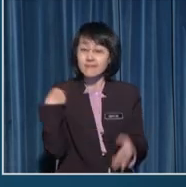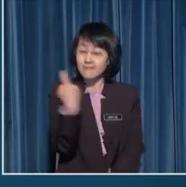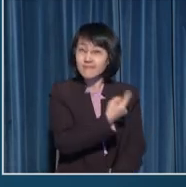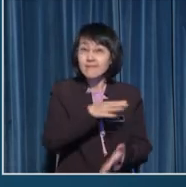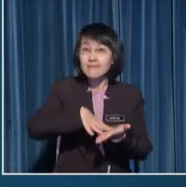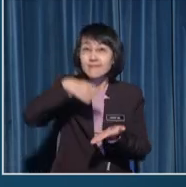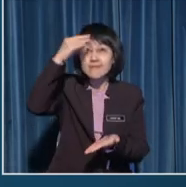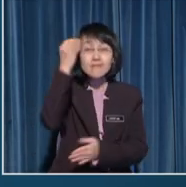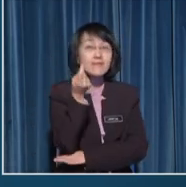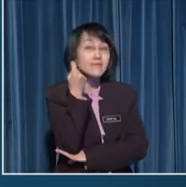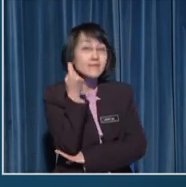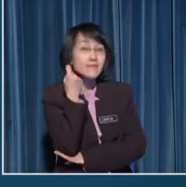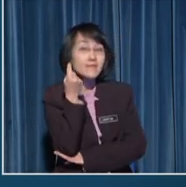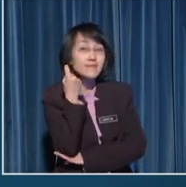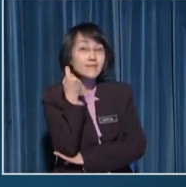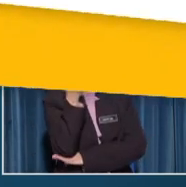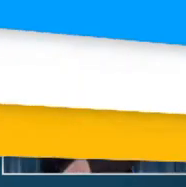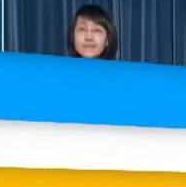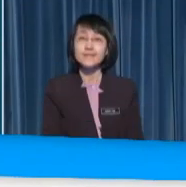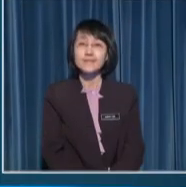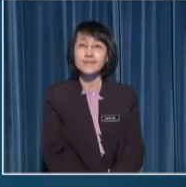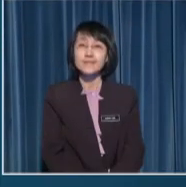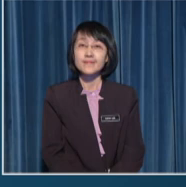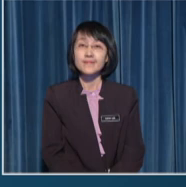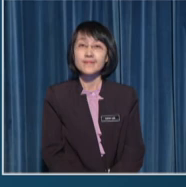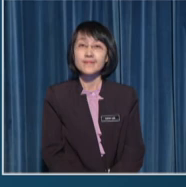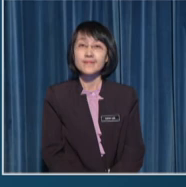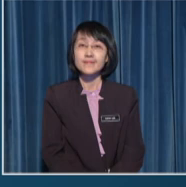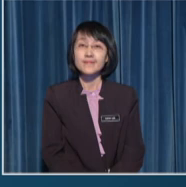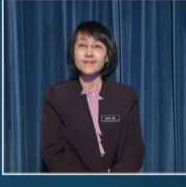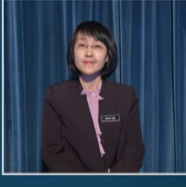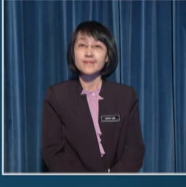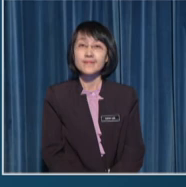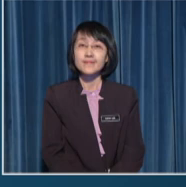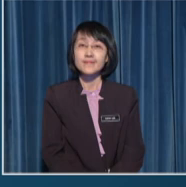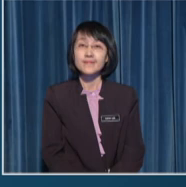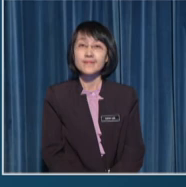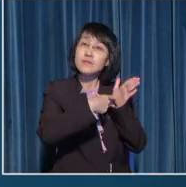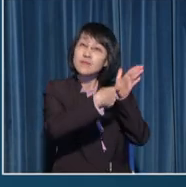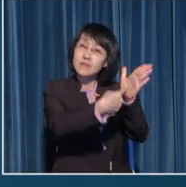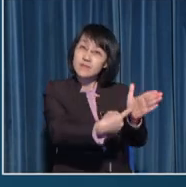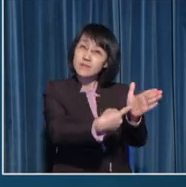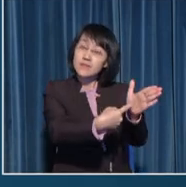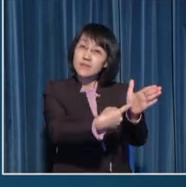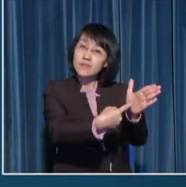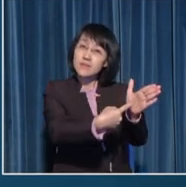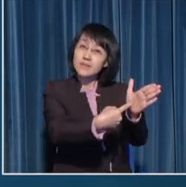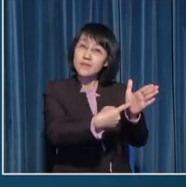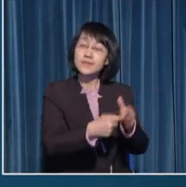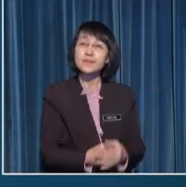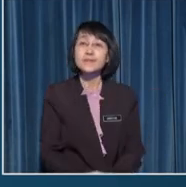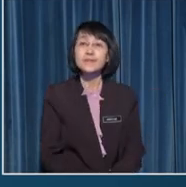now. The pie chart shows shows